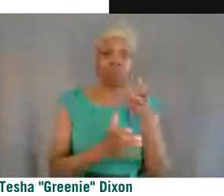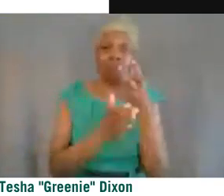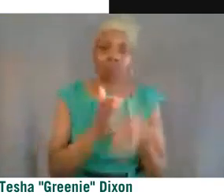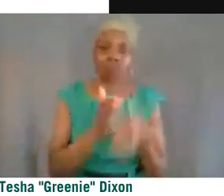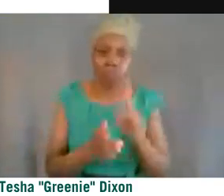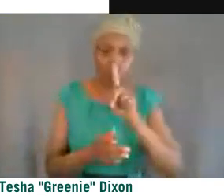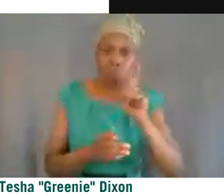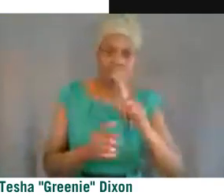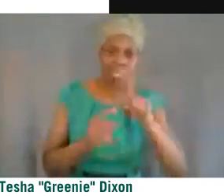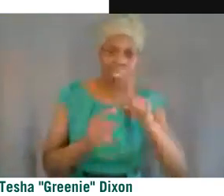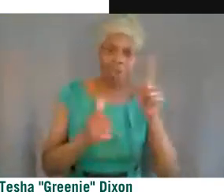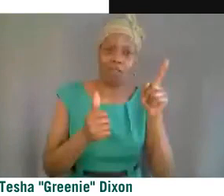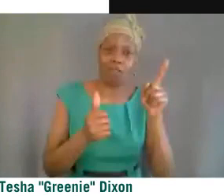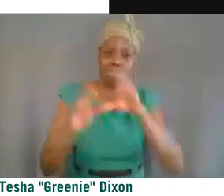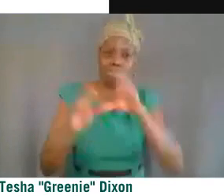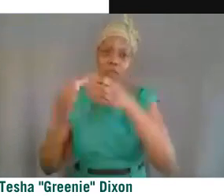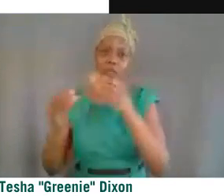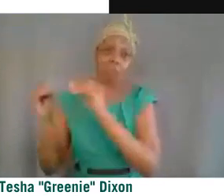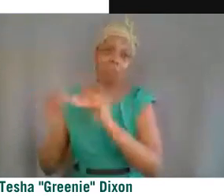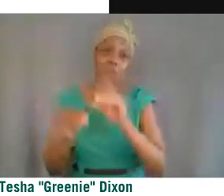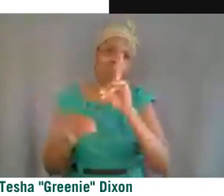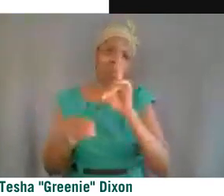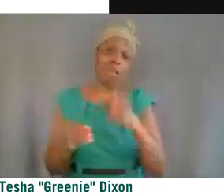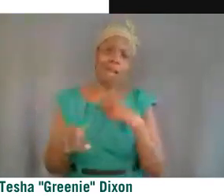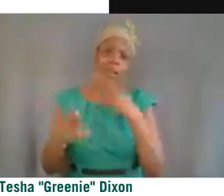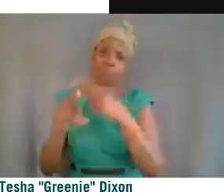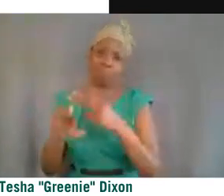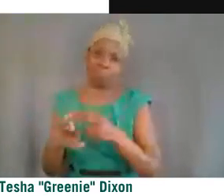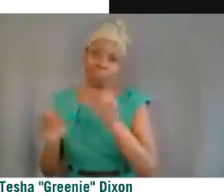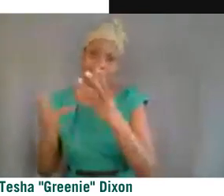movement disorders, of which I named a lot of them,